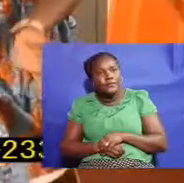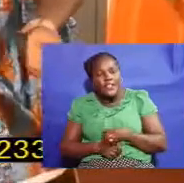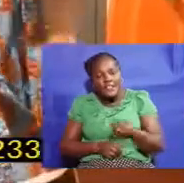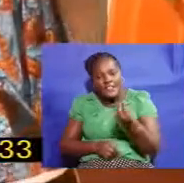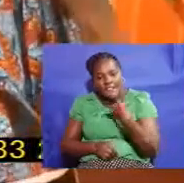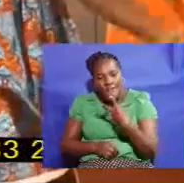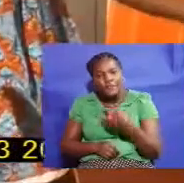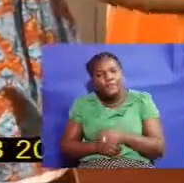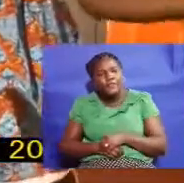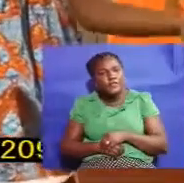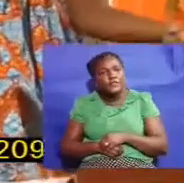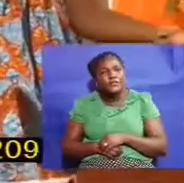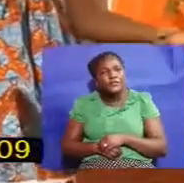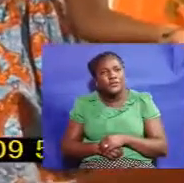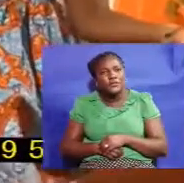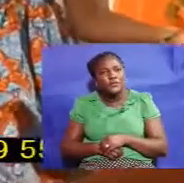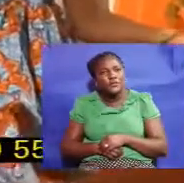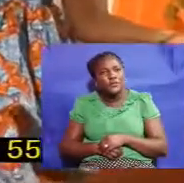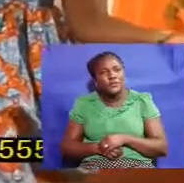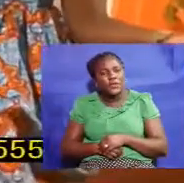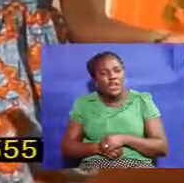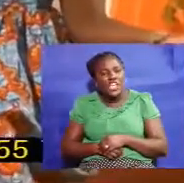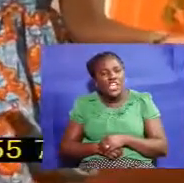to opa. Qua. Adapa.